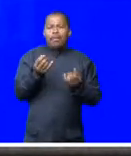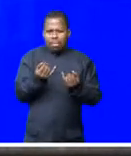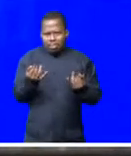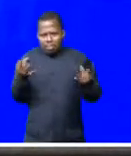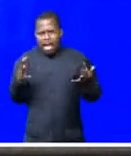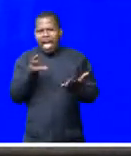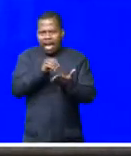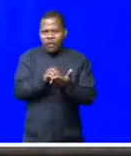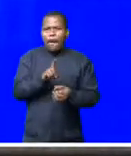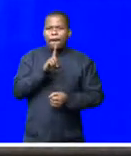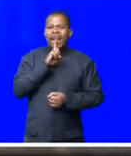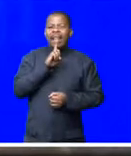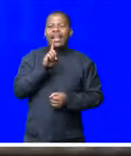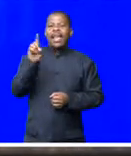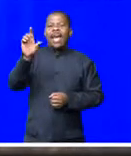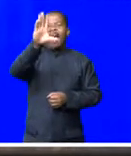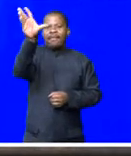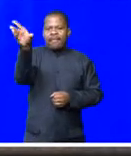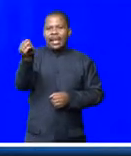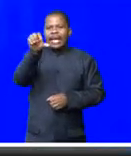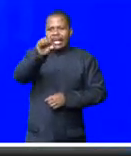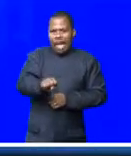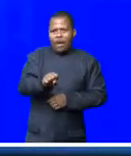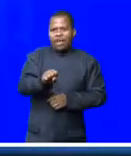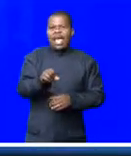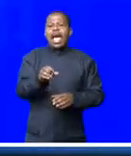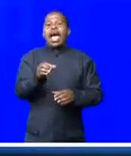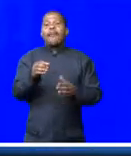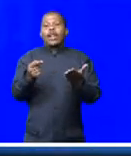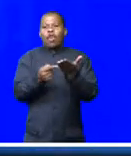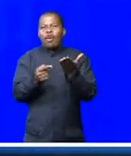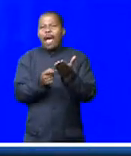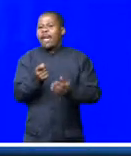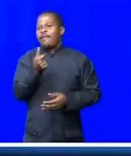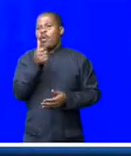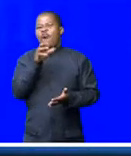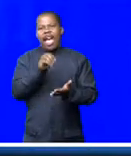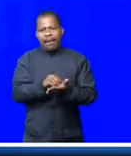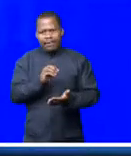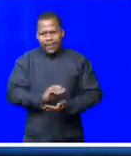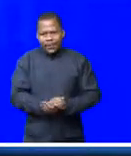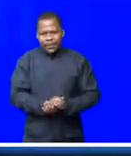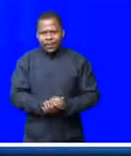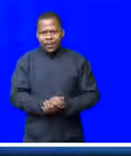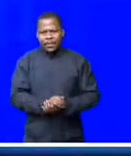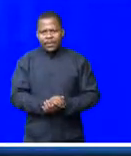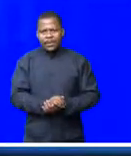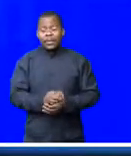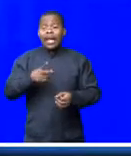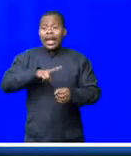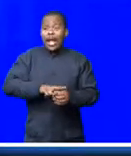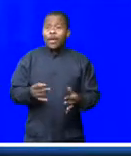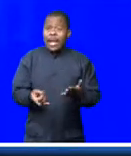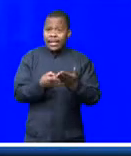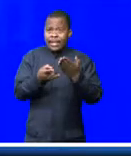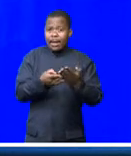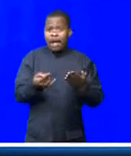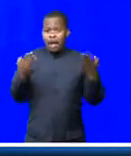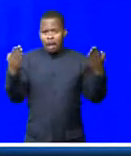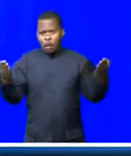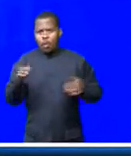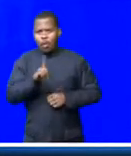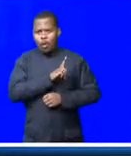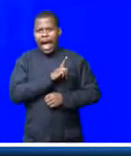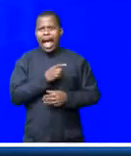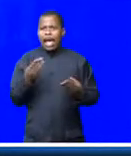emave lasesihlengeni lesingendasi ne-Afrika. Kuyasita-ke loku ukuthi laba labachuba imoto